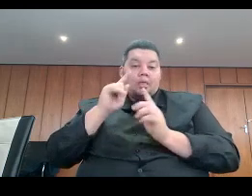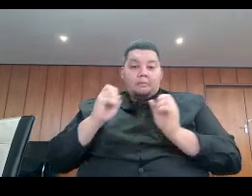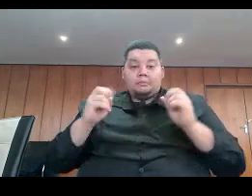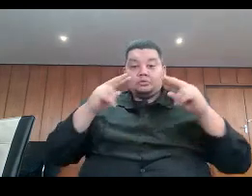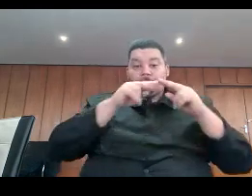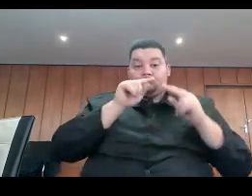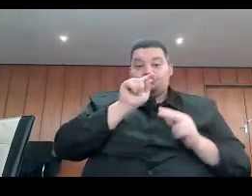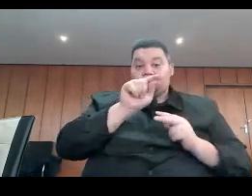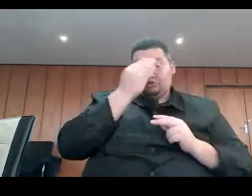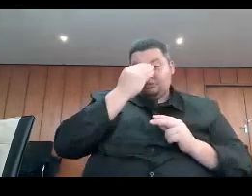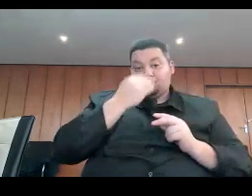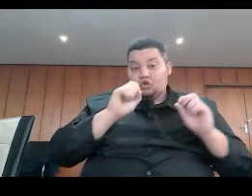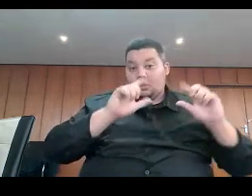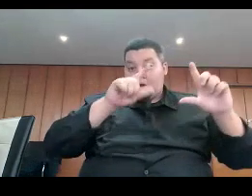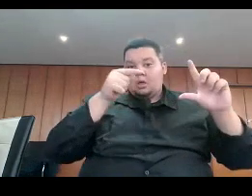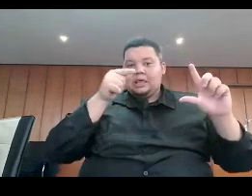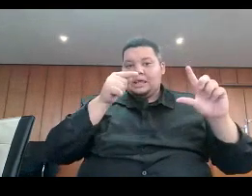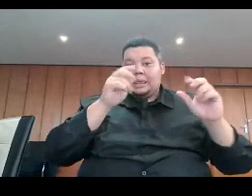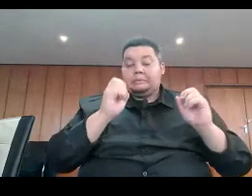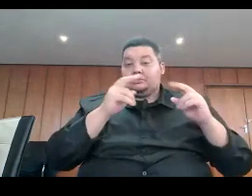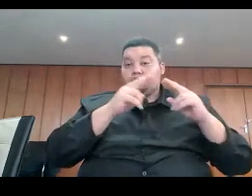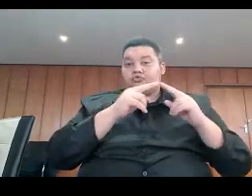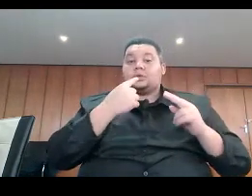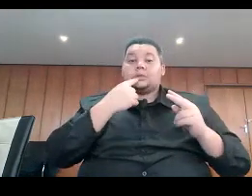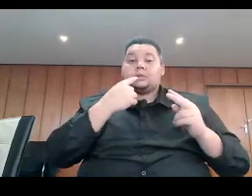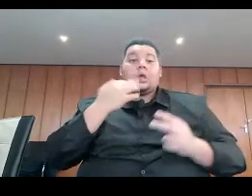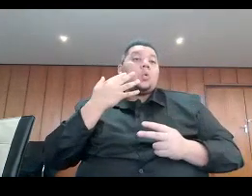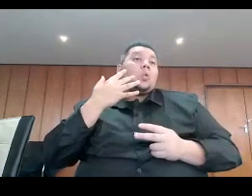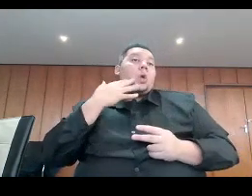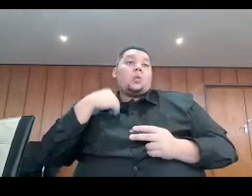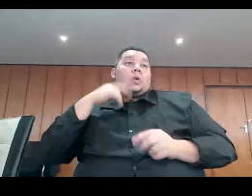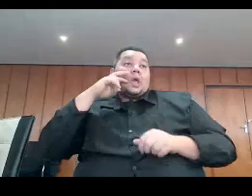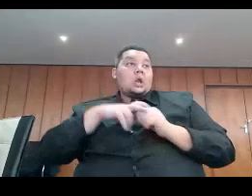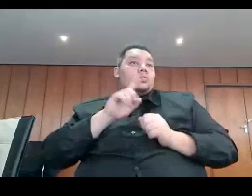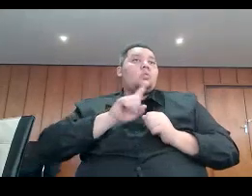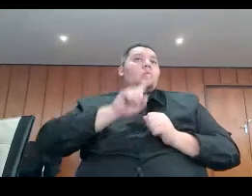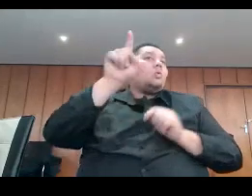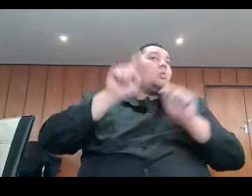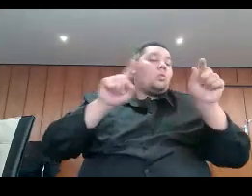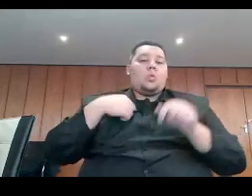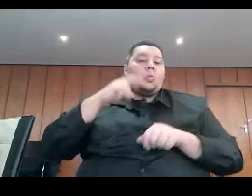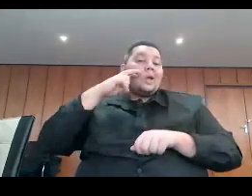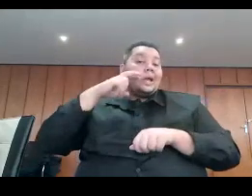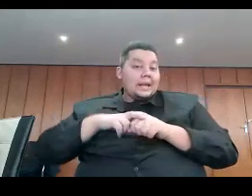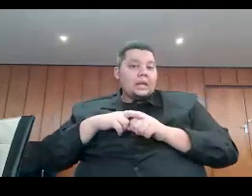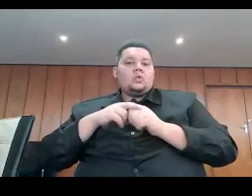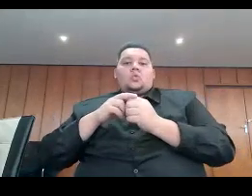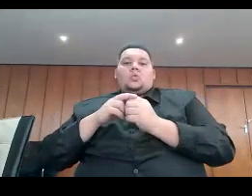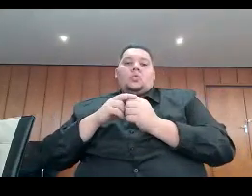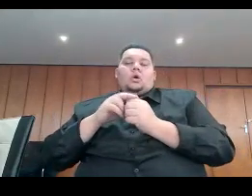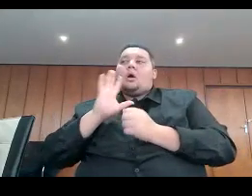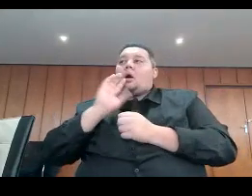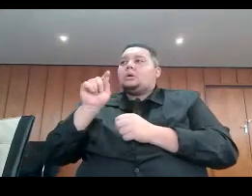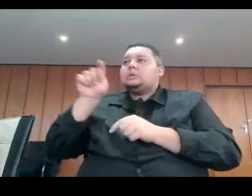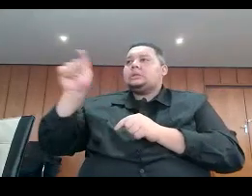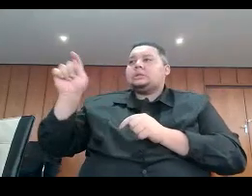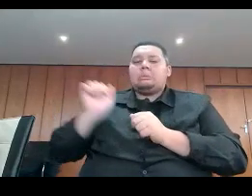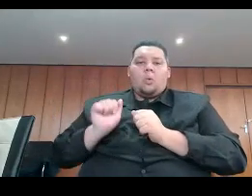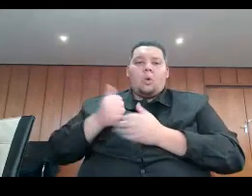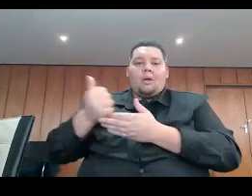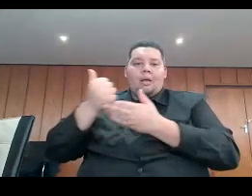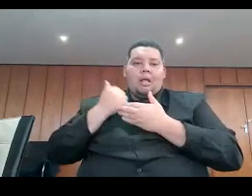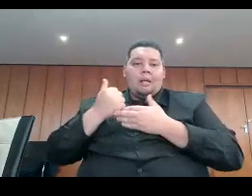picture before me. And she says, so when we have to go to places, we have to hire boys to hold